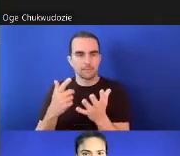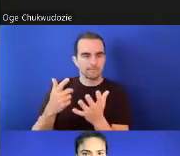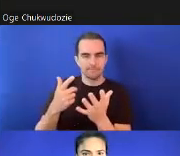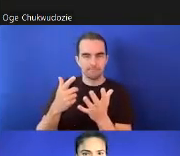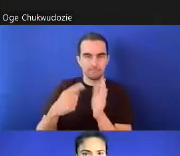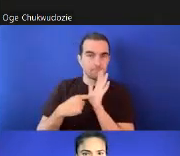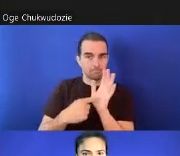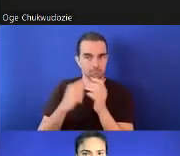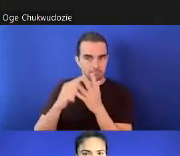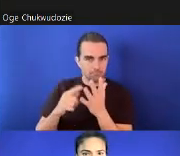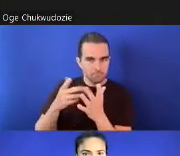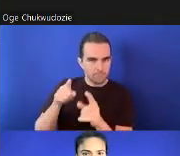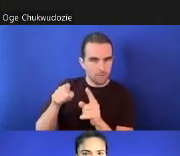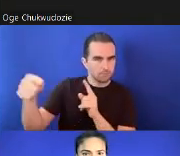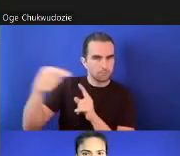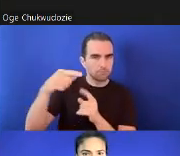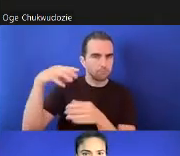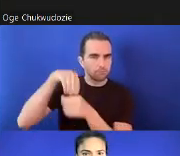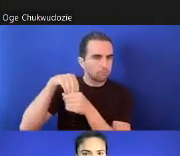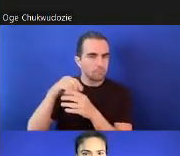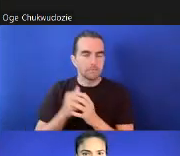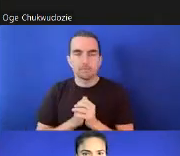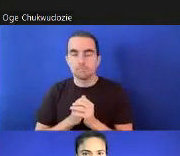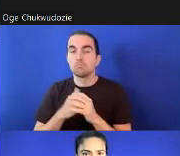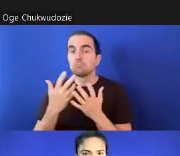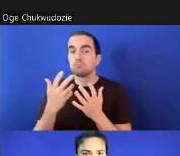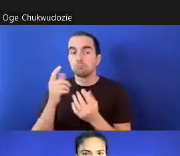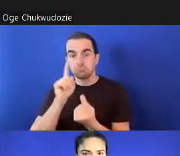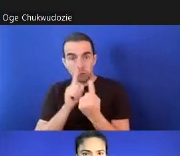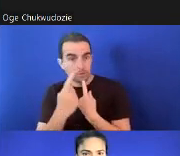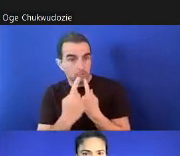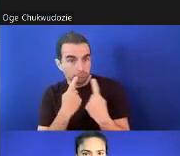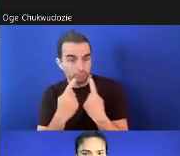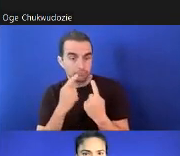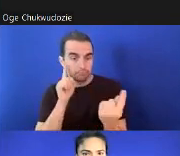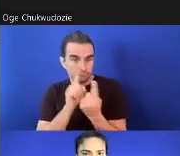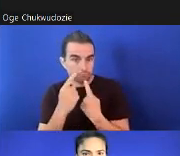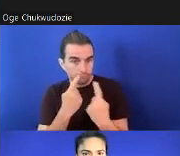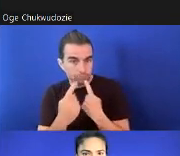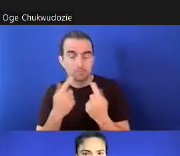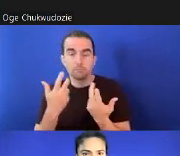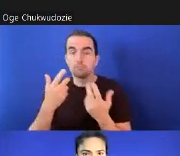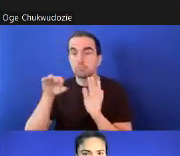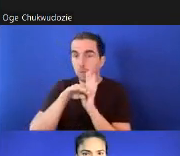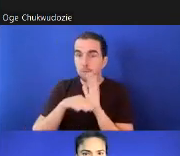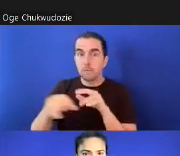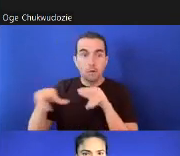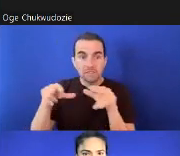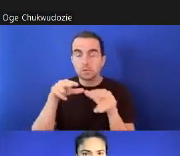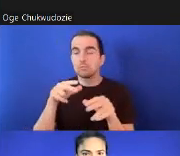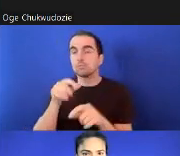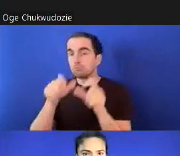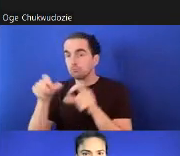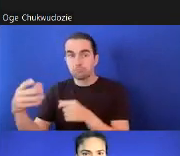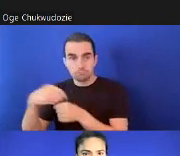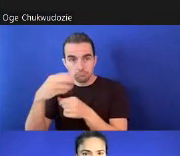with program organization staff representatives, program staff who are daily on the field, have interactions with people. It